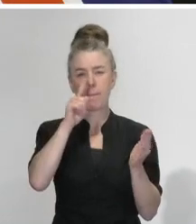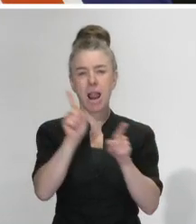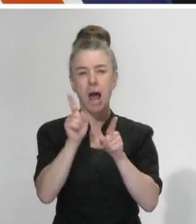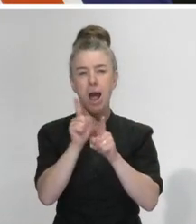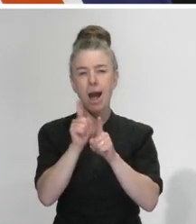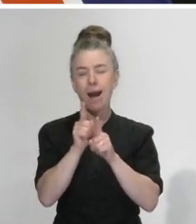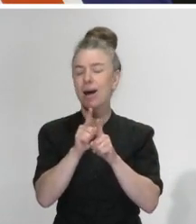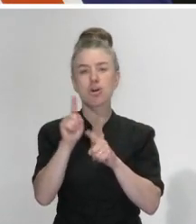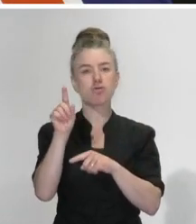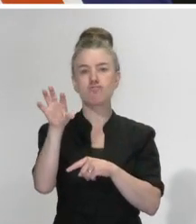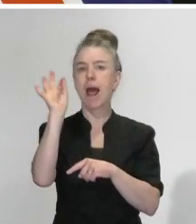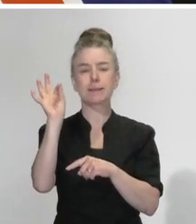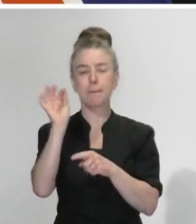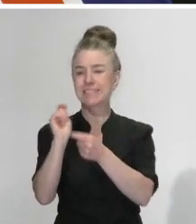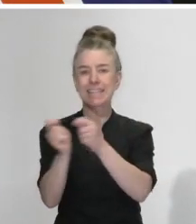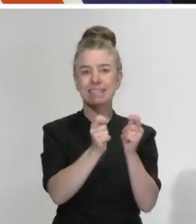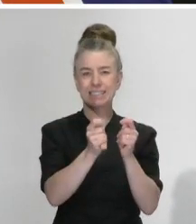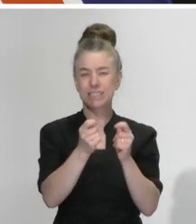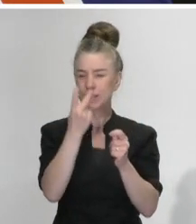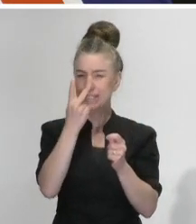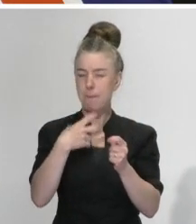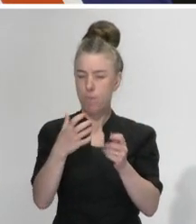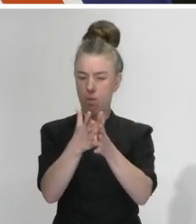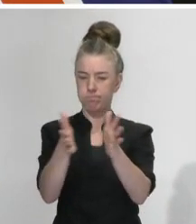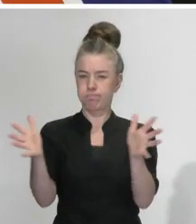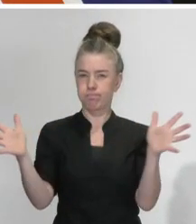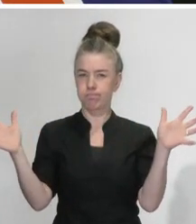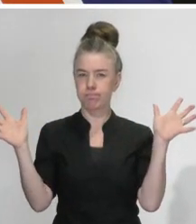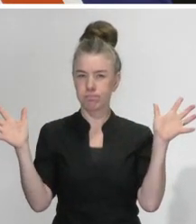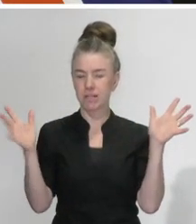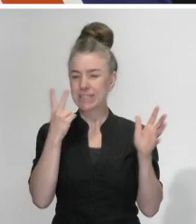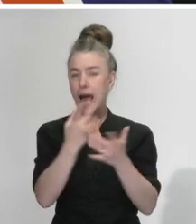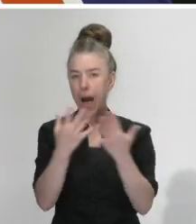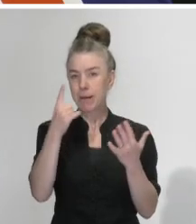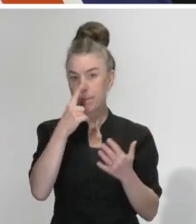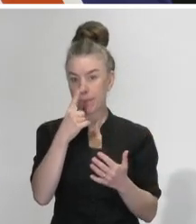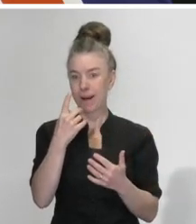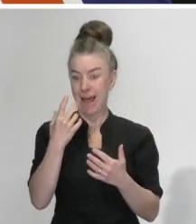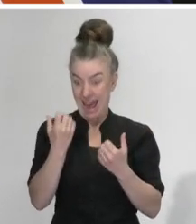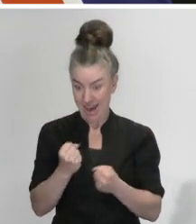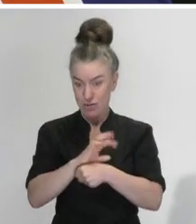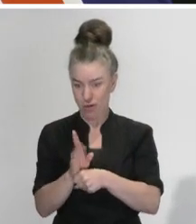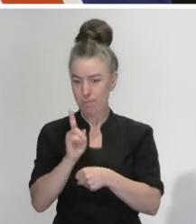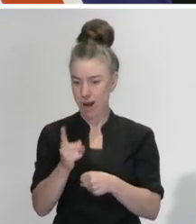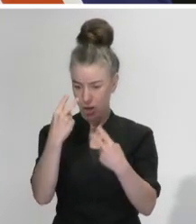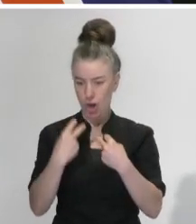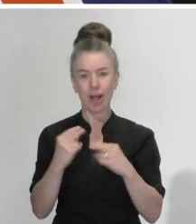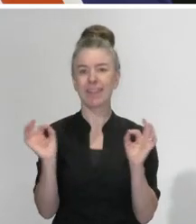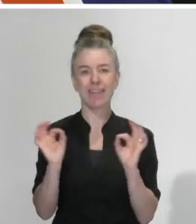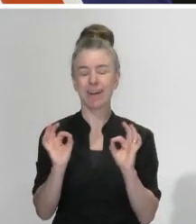what degree of asymptomatic infection we might have. But just to go back to that